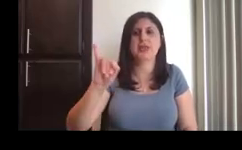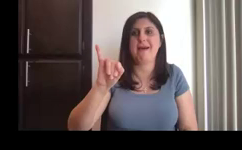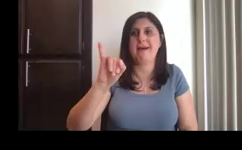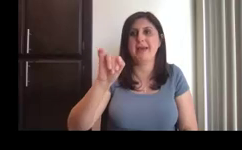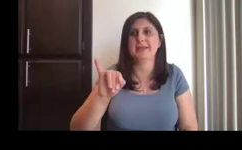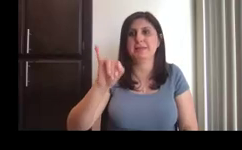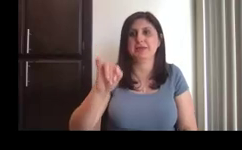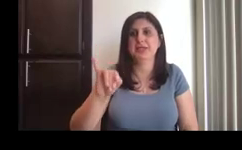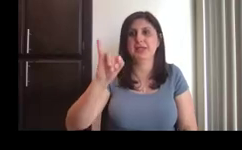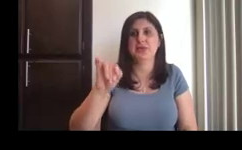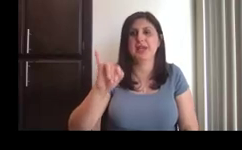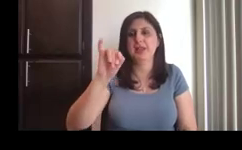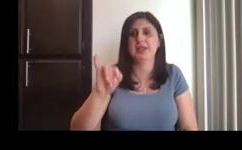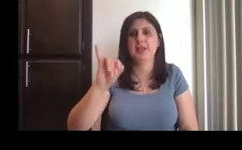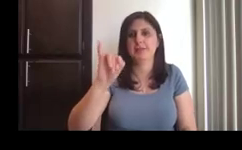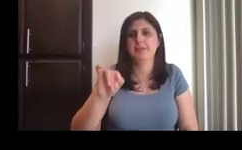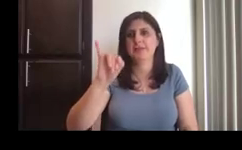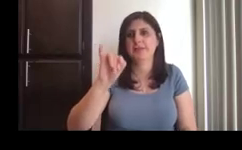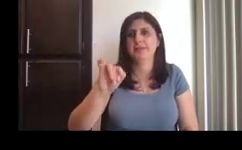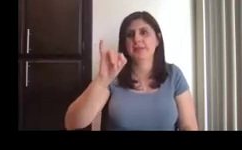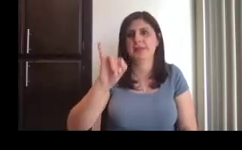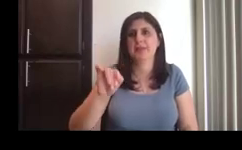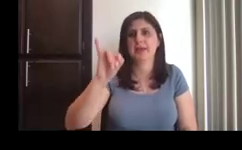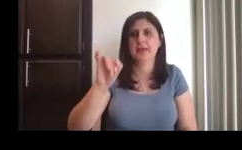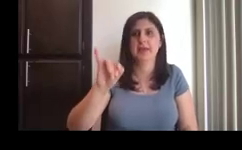Oakland is with an I and it's bouncing as well.